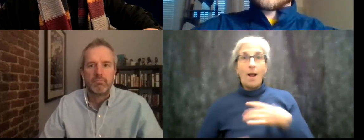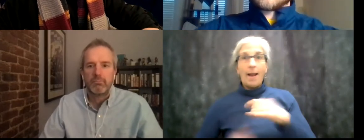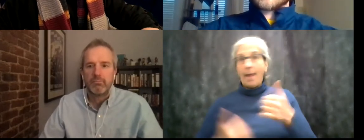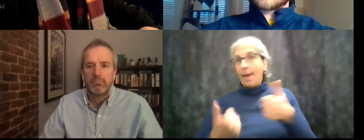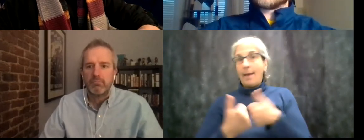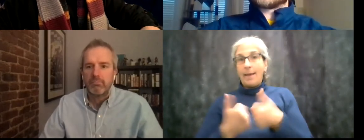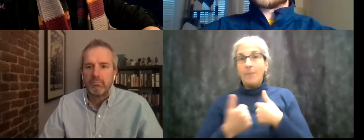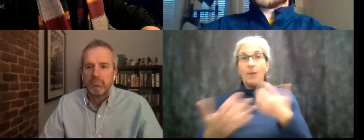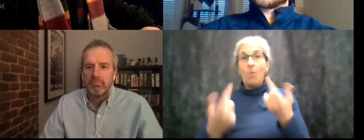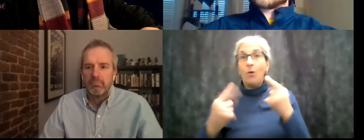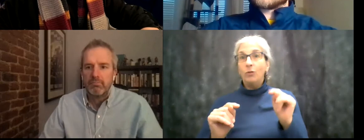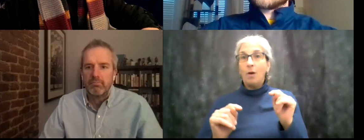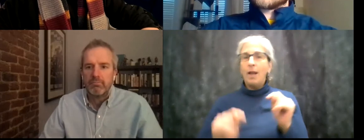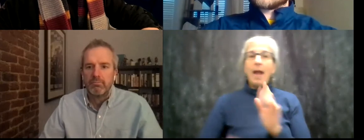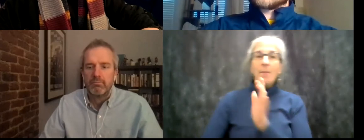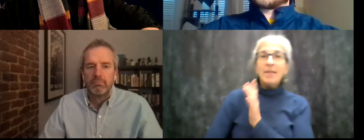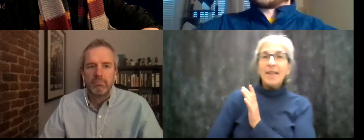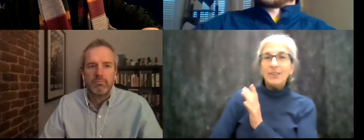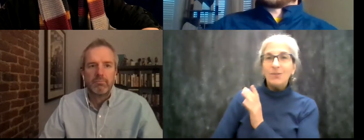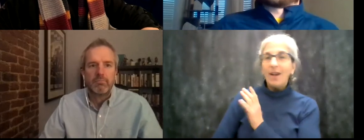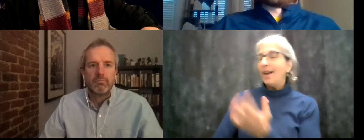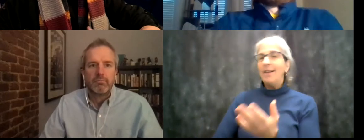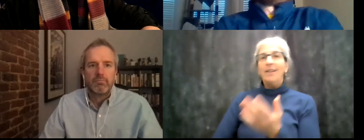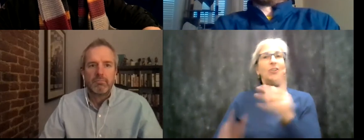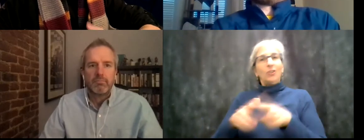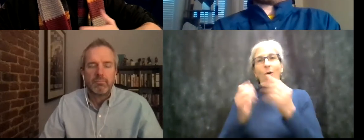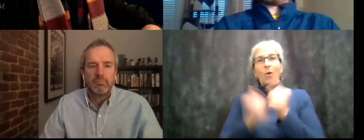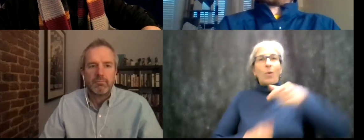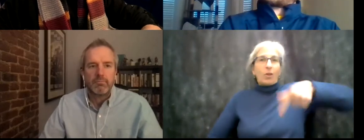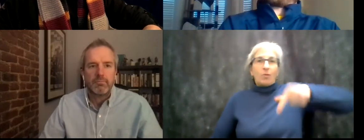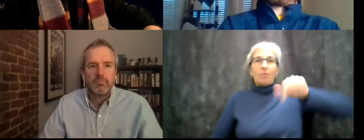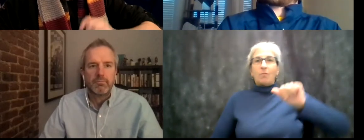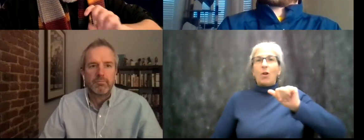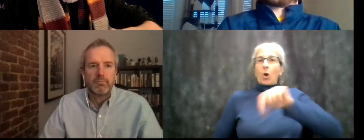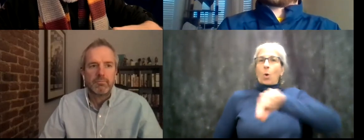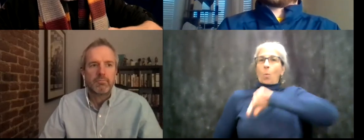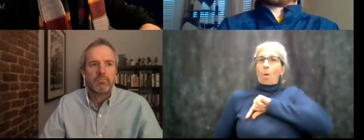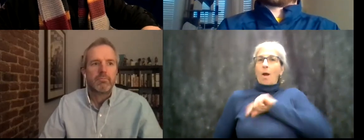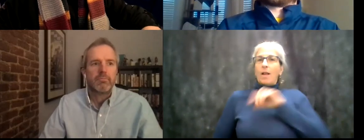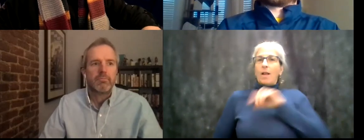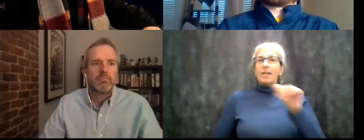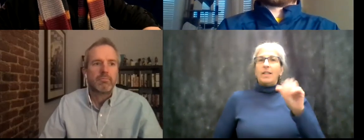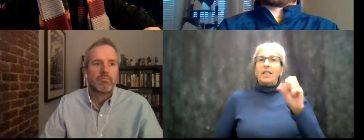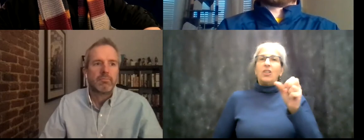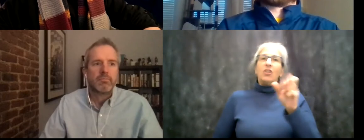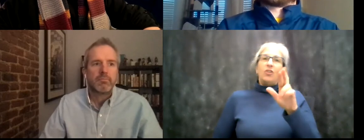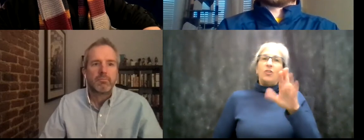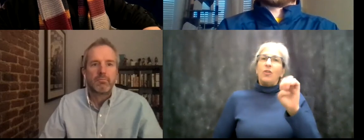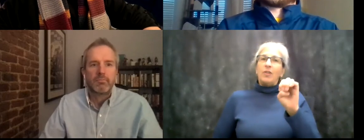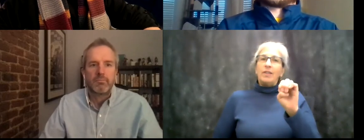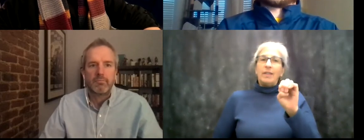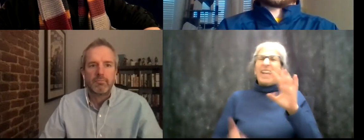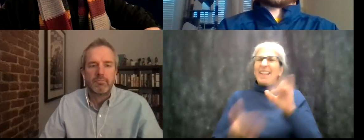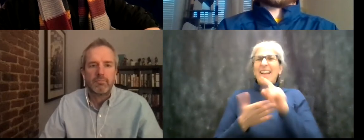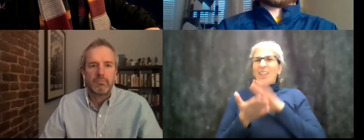that. Start in quality assurance and start to learn it. That's kind of like the learning entry level position. But you